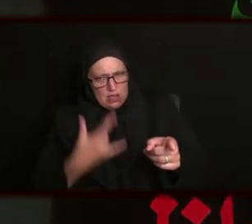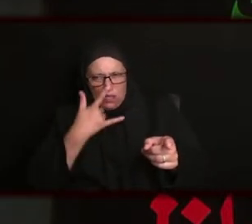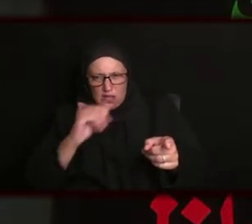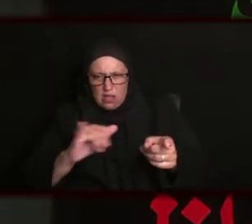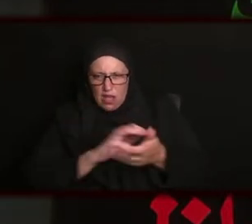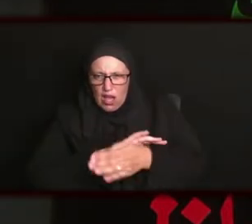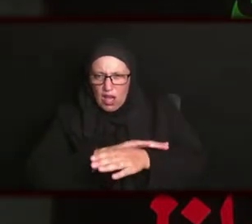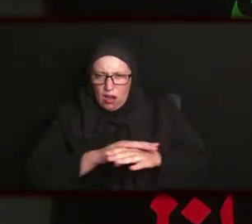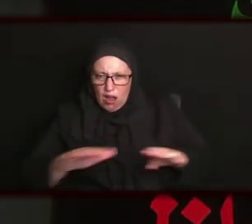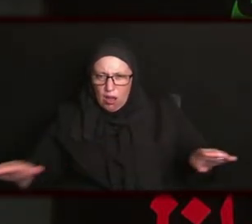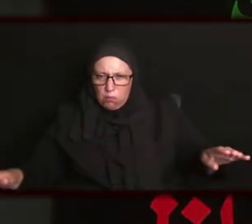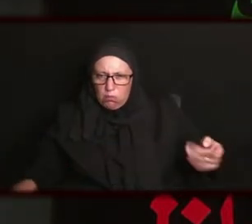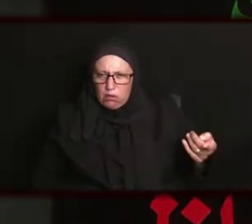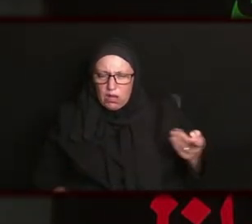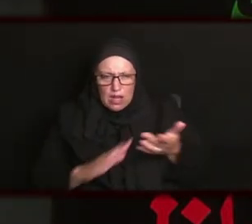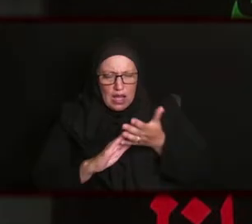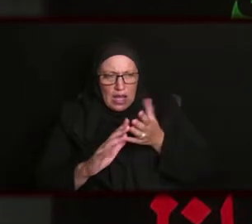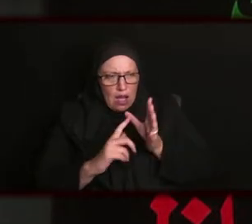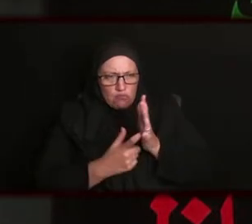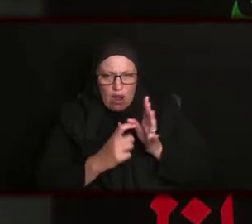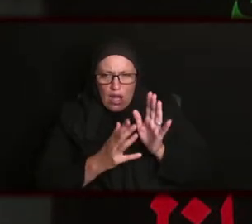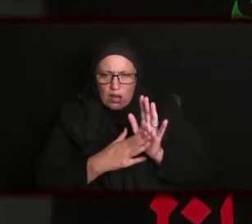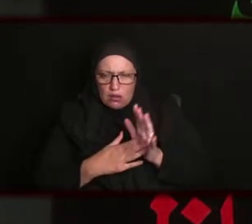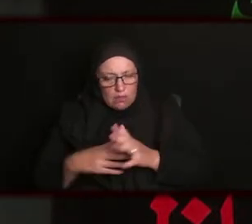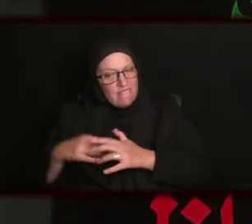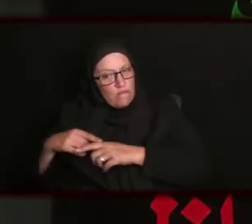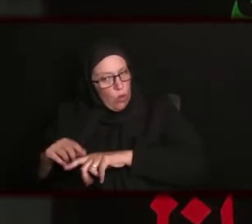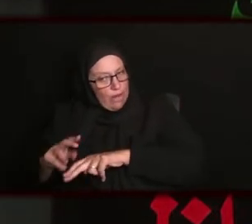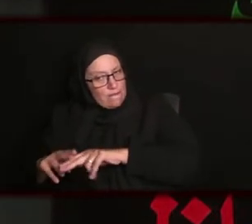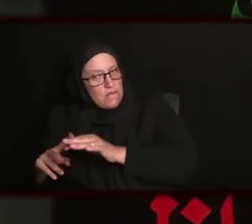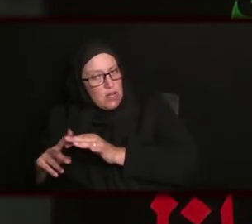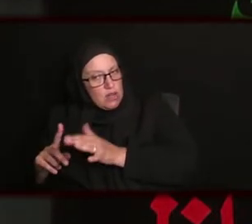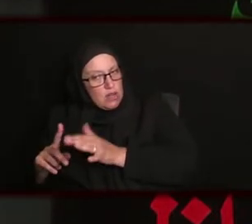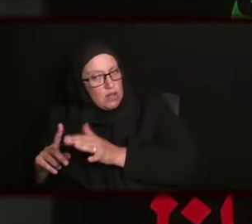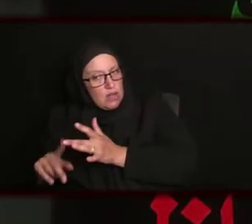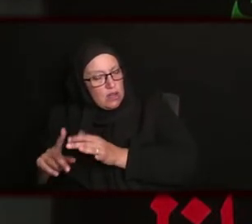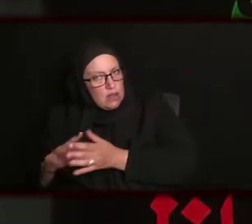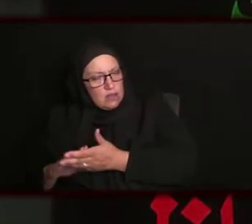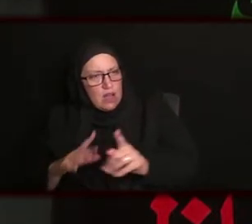he questions the wise man, and the wise man says,